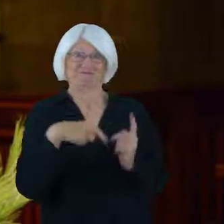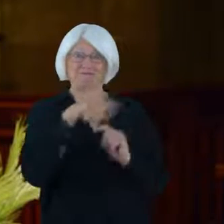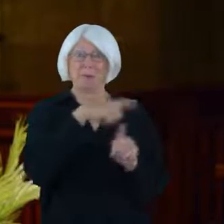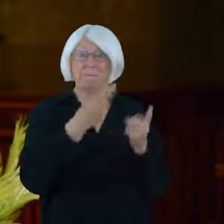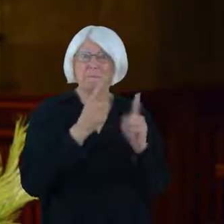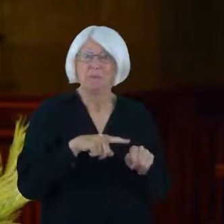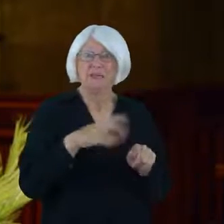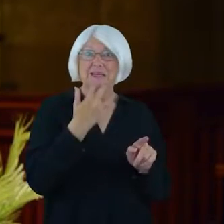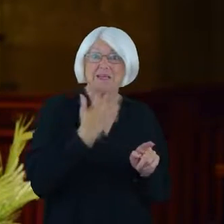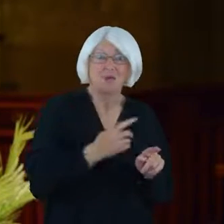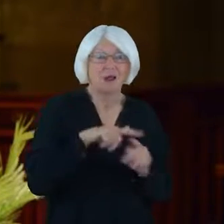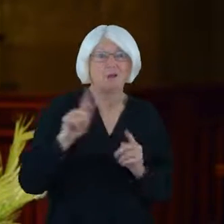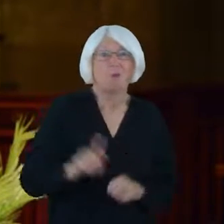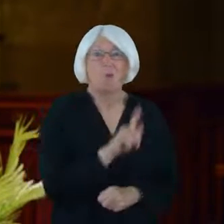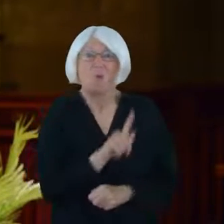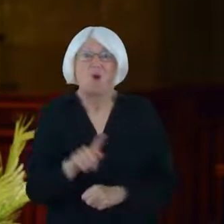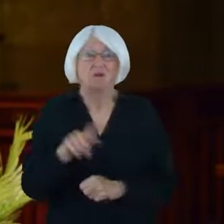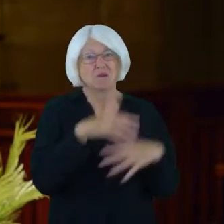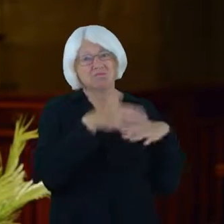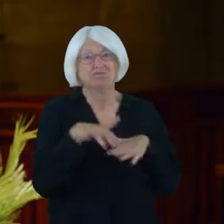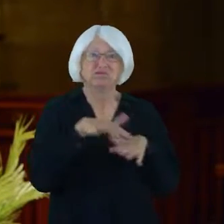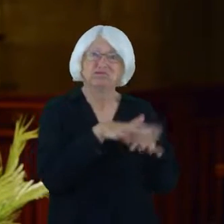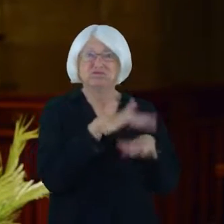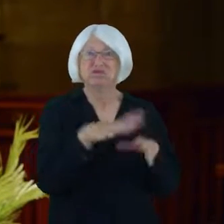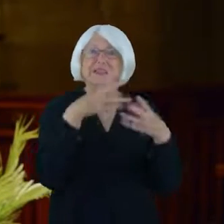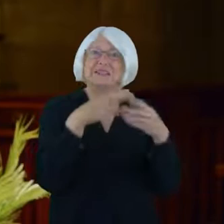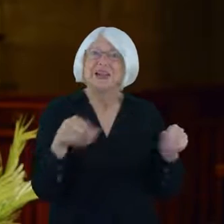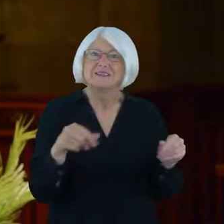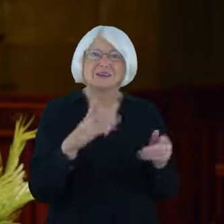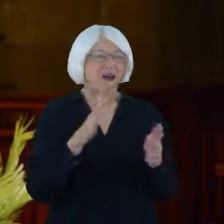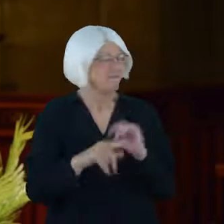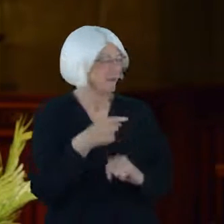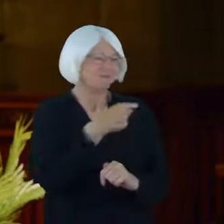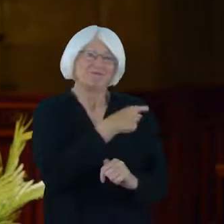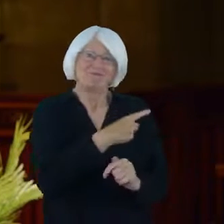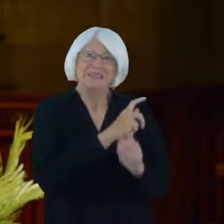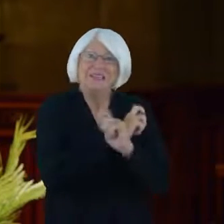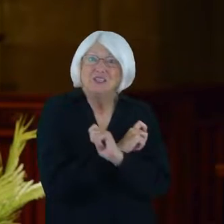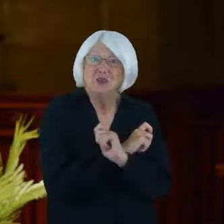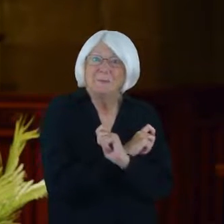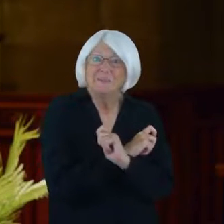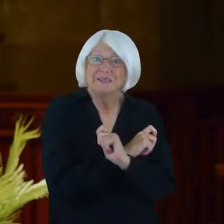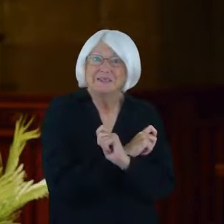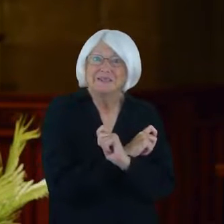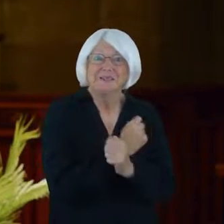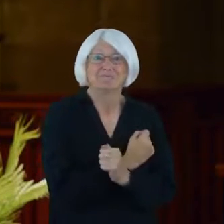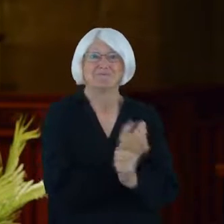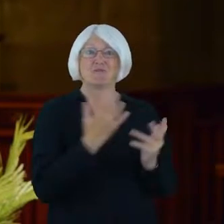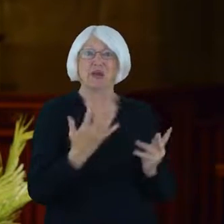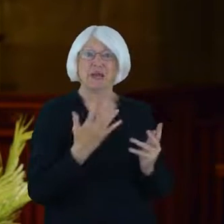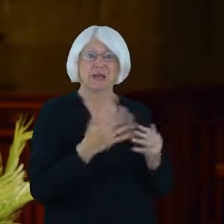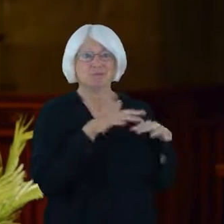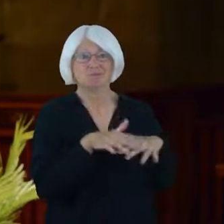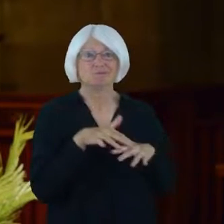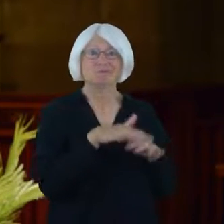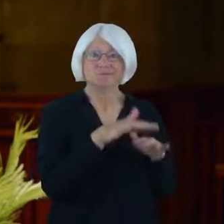who wandered in the desert for 40 years after God rescued them from slavery in Egypt. The psalm calls its